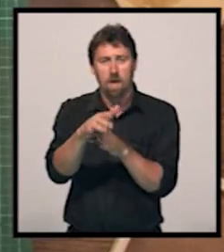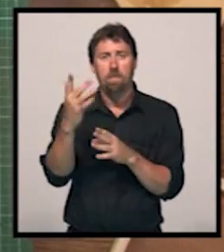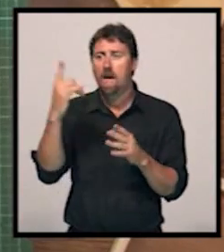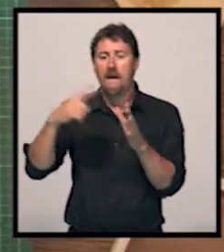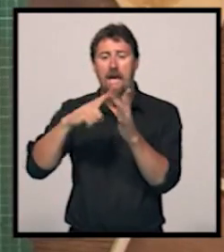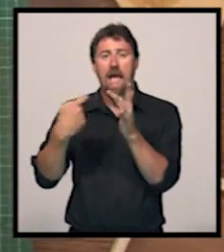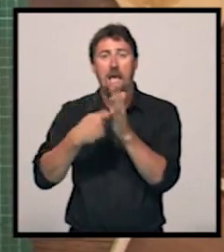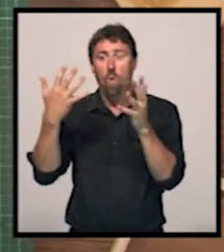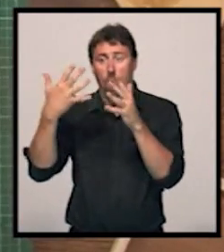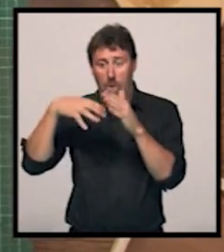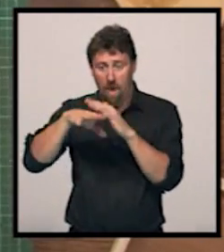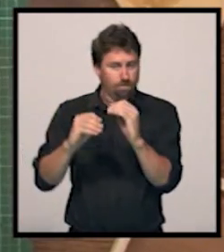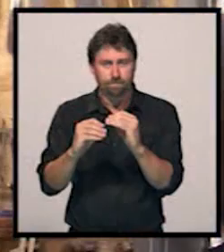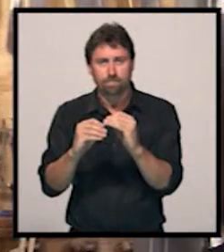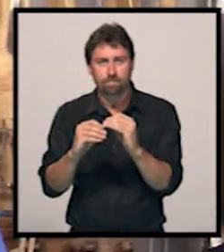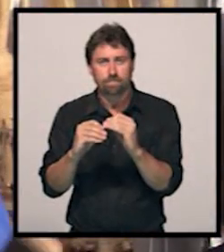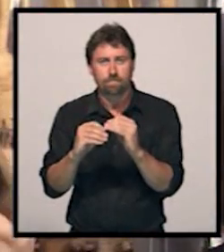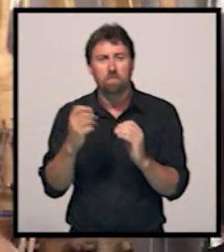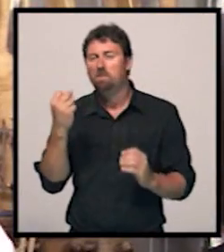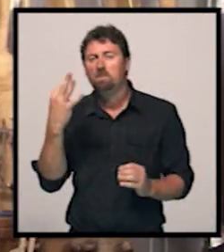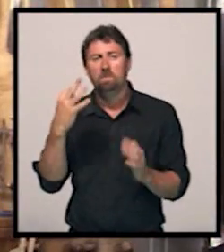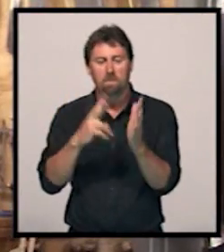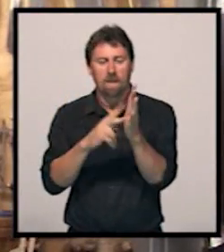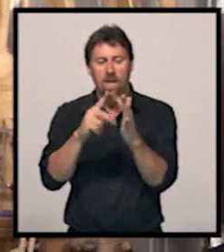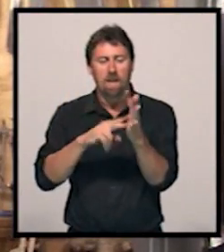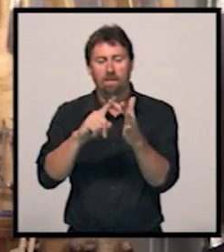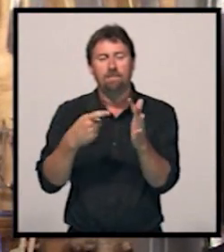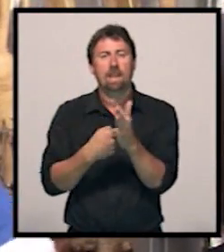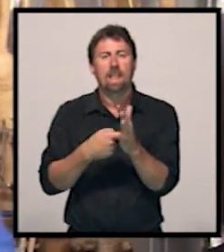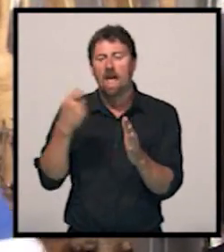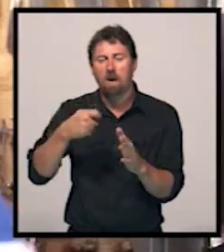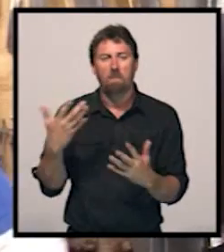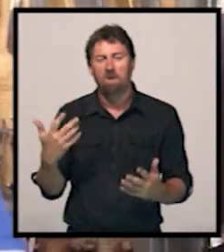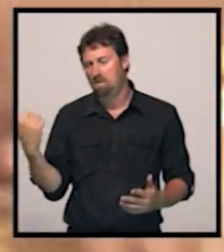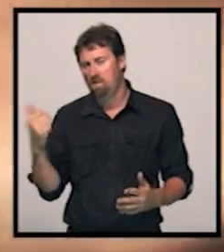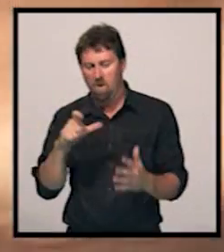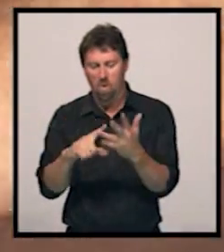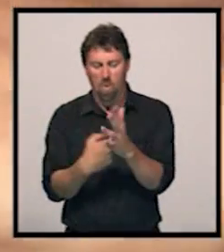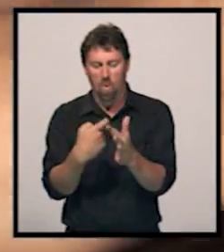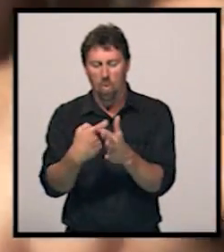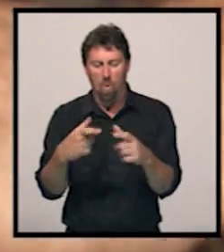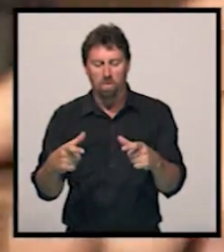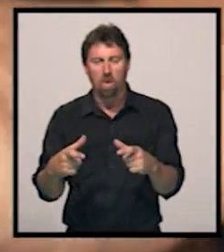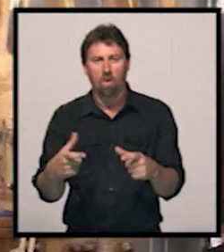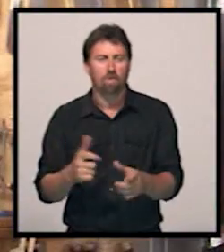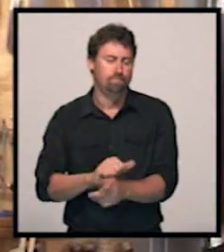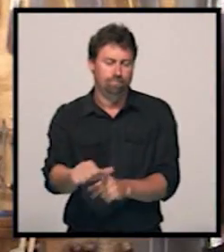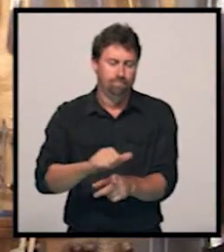the veneer. If you don't have a veneer hammer, as I said, cork block with a bit of ply works just as